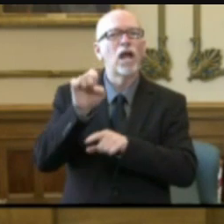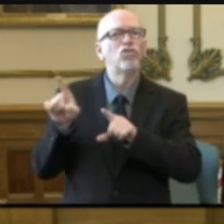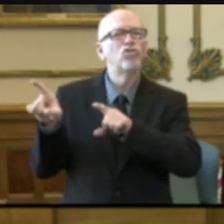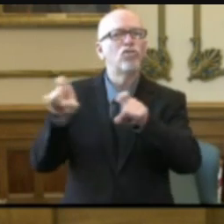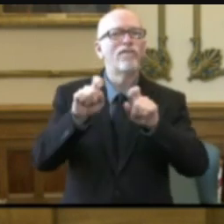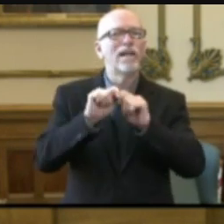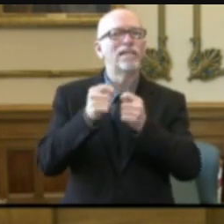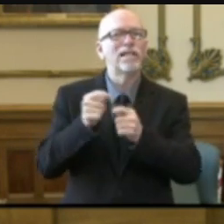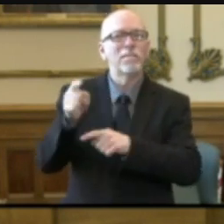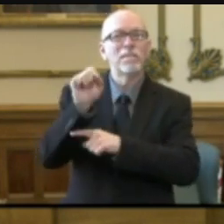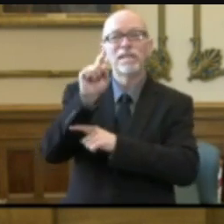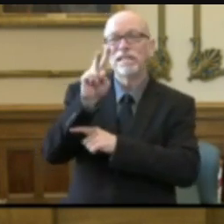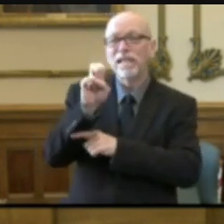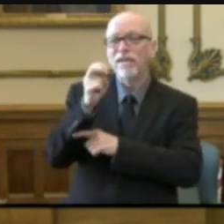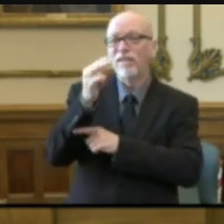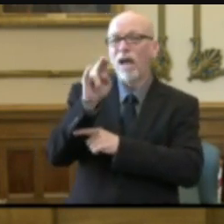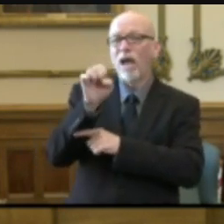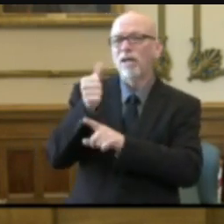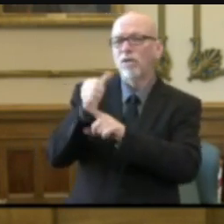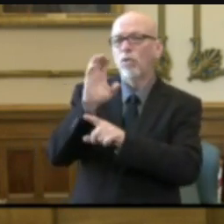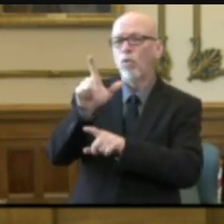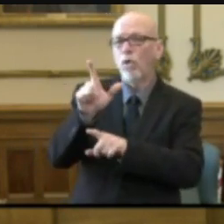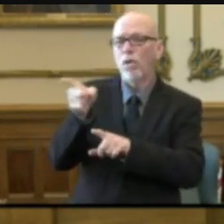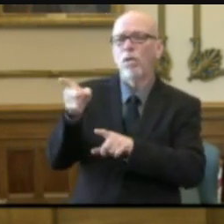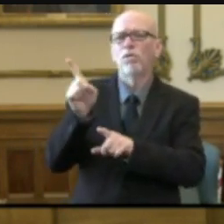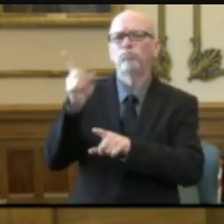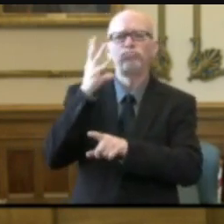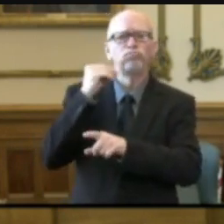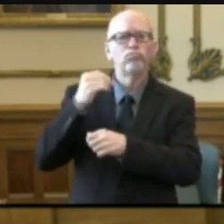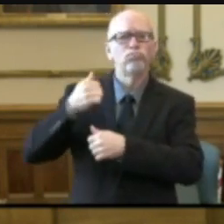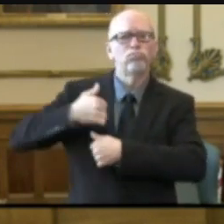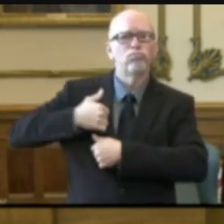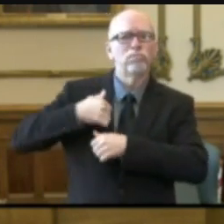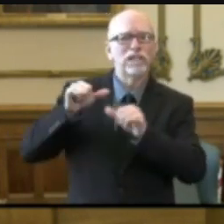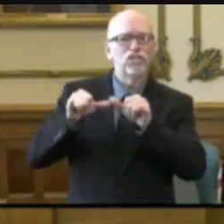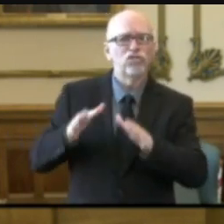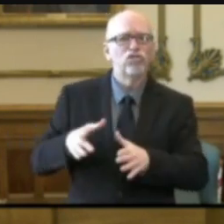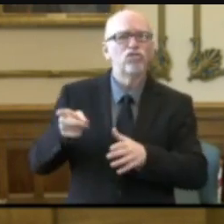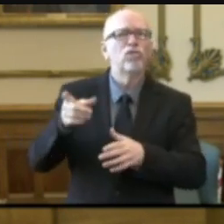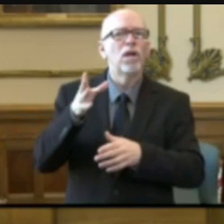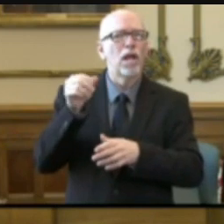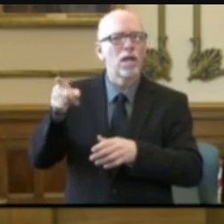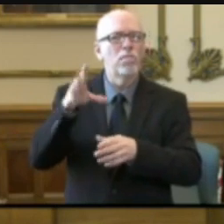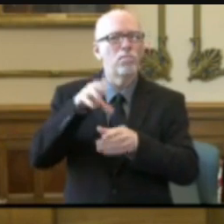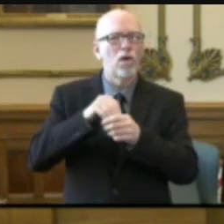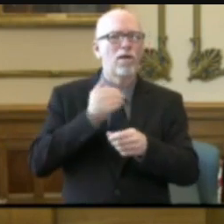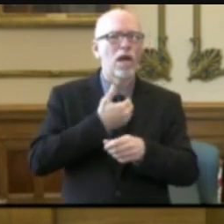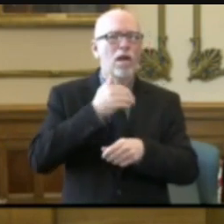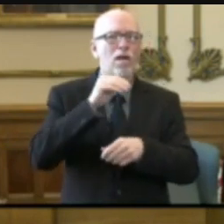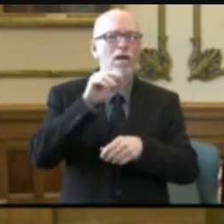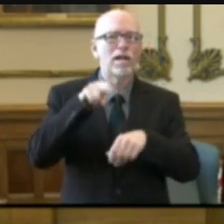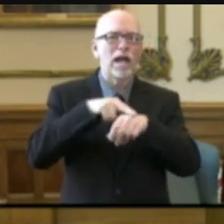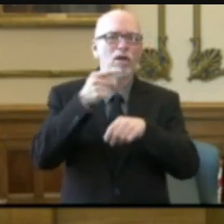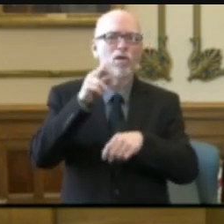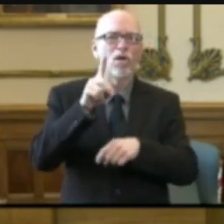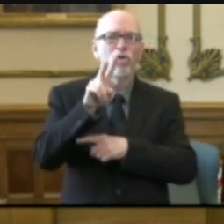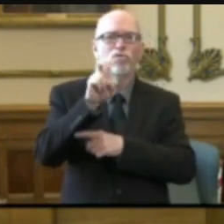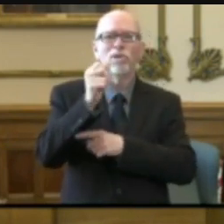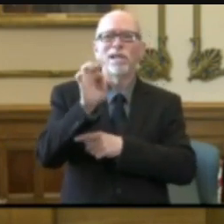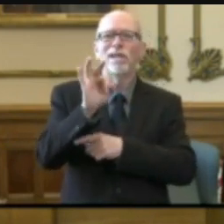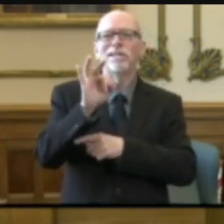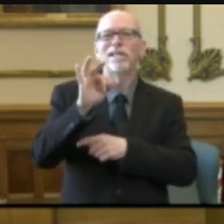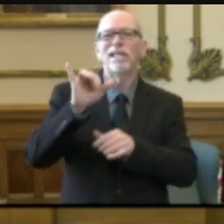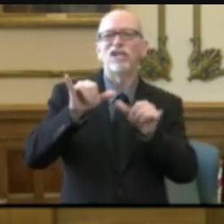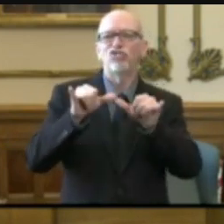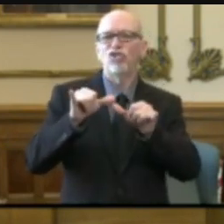Colonel Steve Hines, a seasoned combat engineer and current commander of the Indiana National Guard's 219th Engineer Brigade